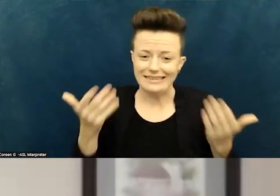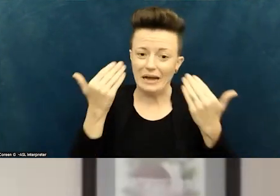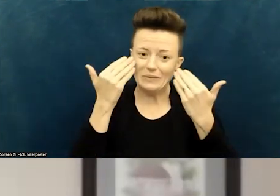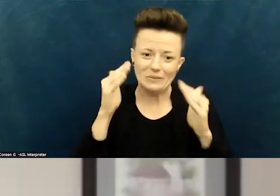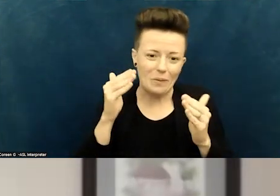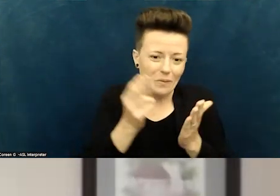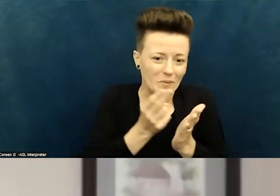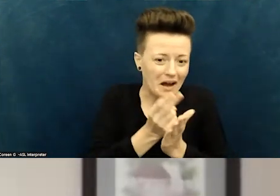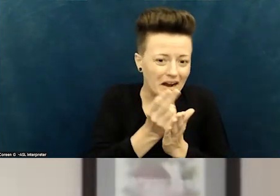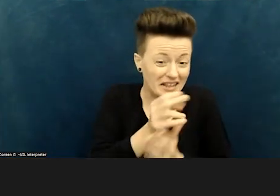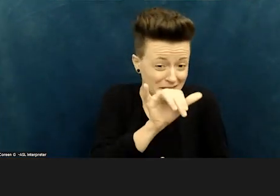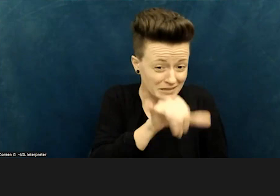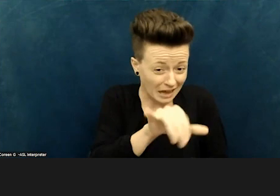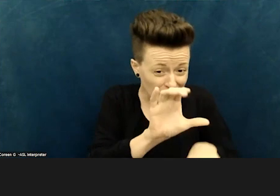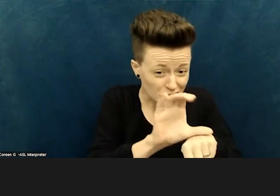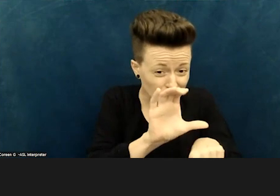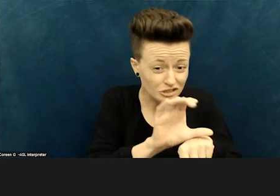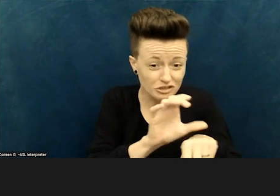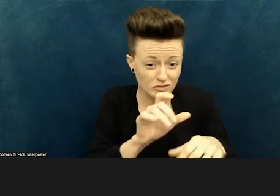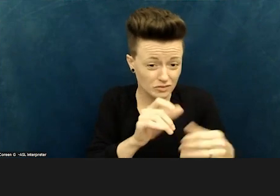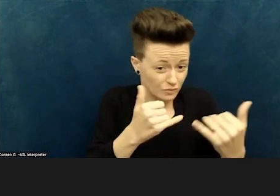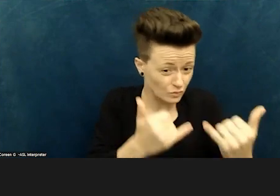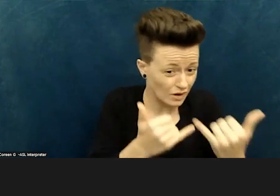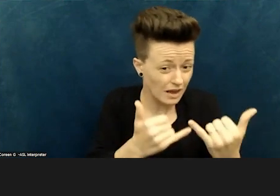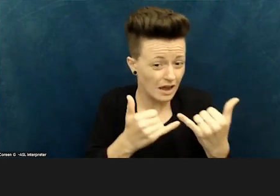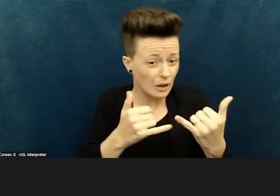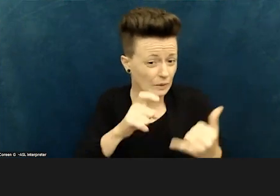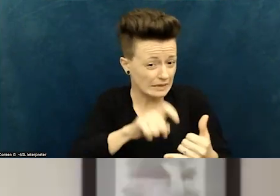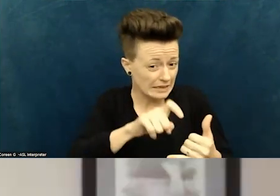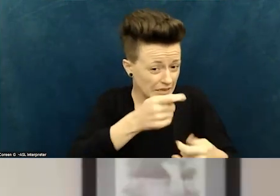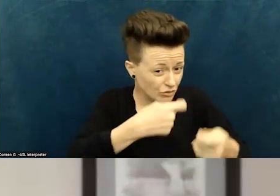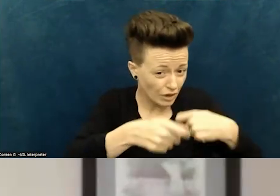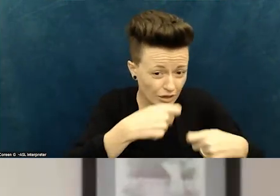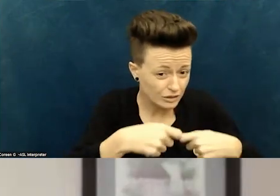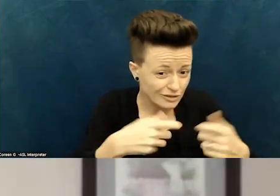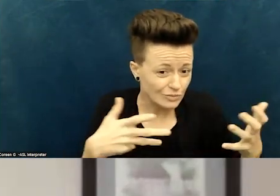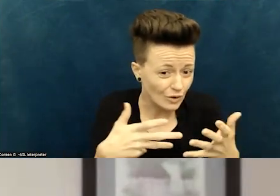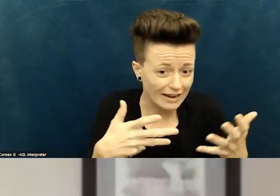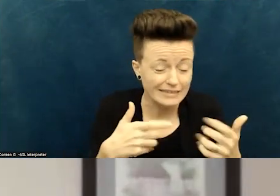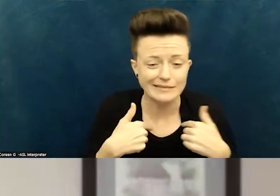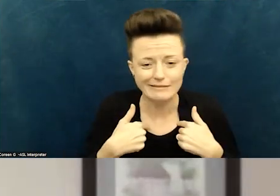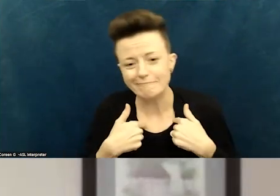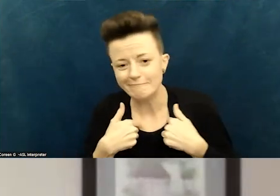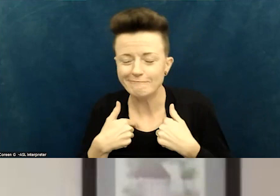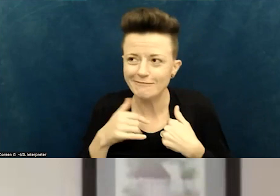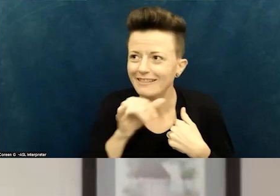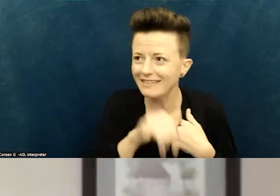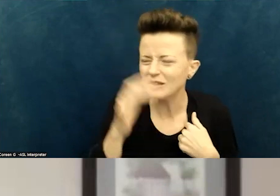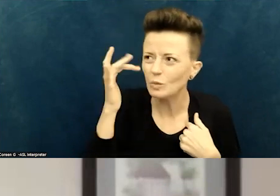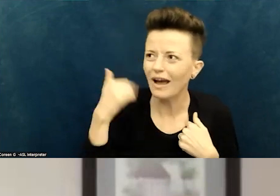this particular time, which is why I was deferring to